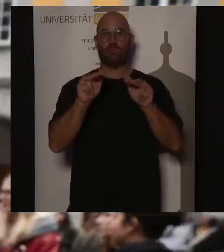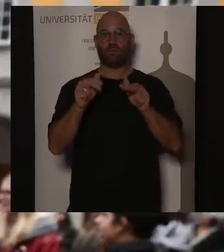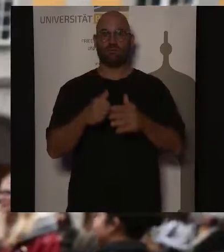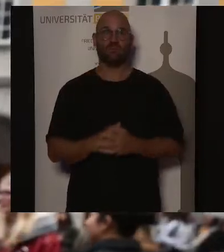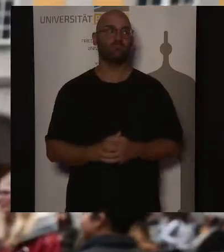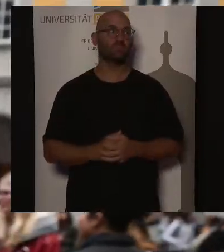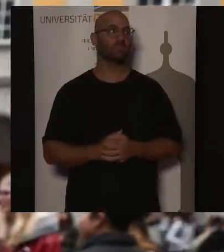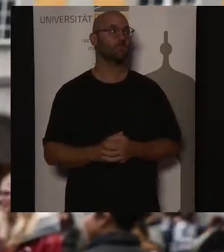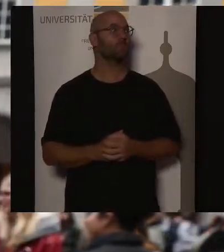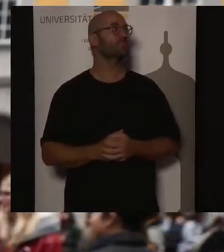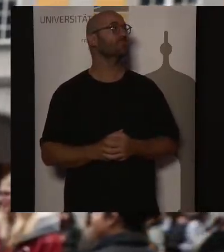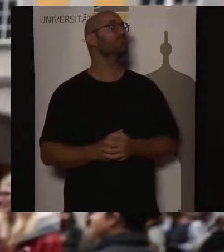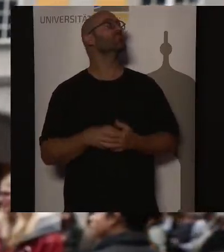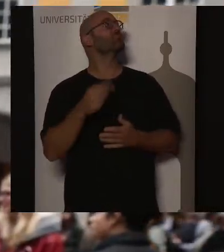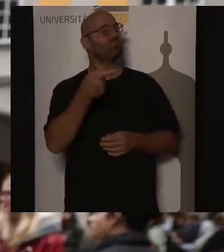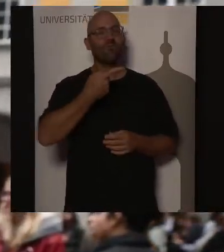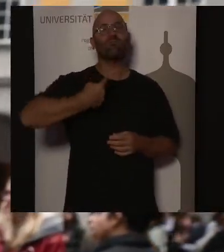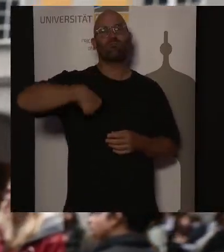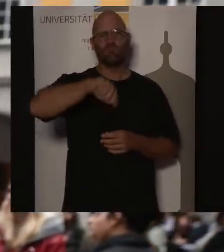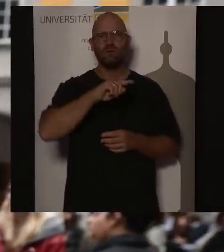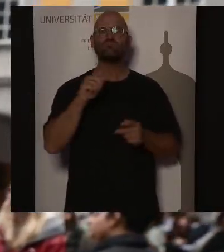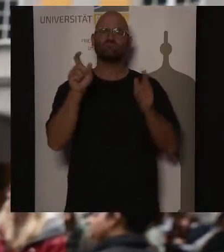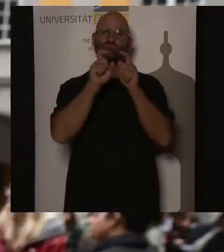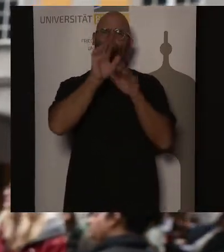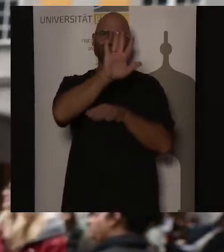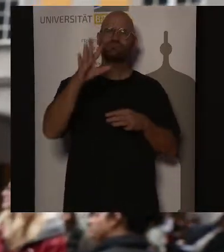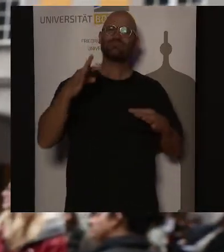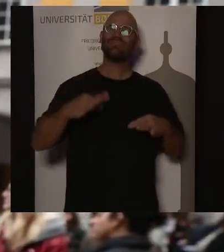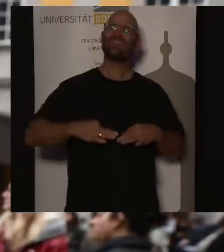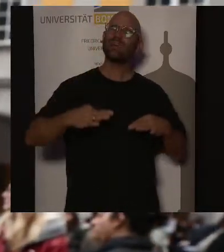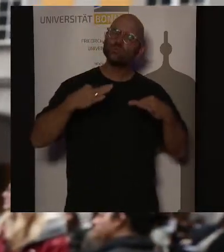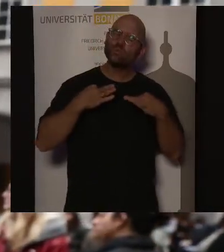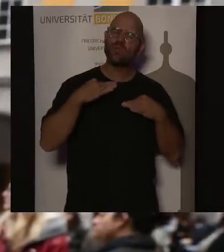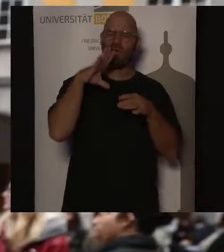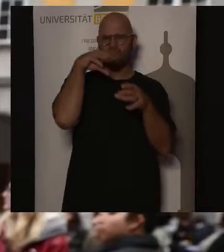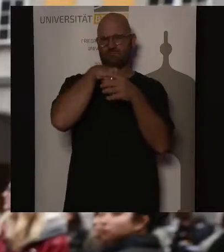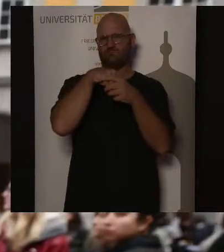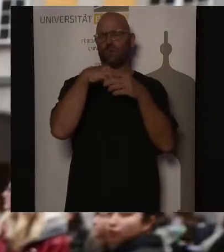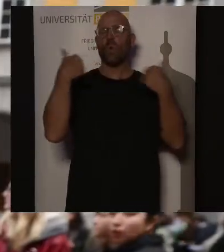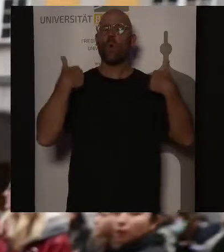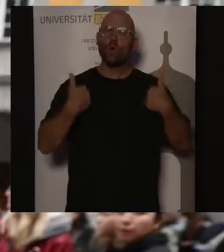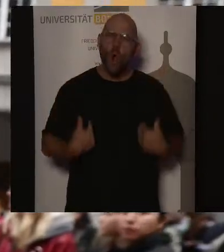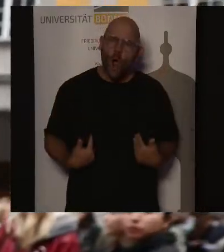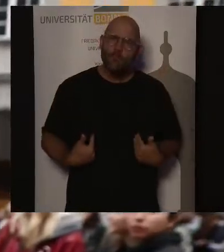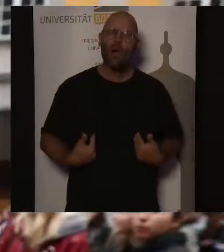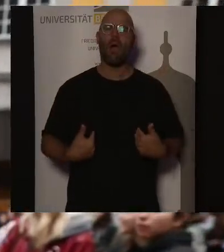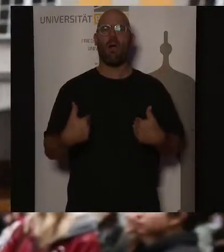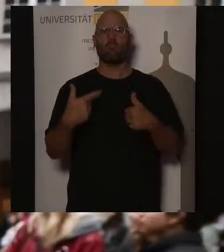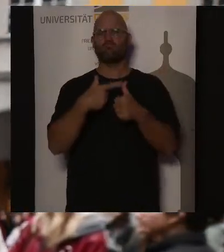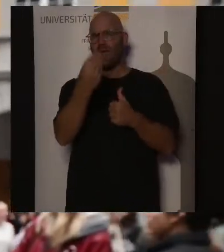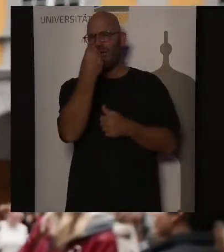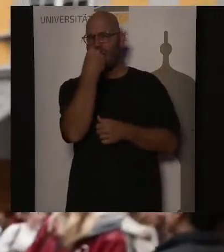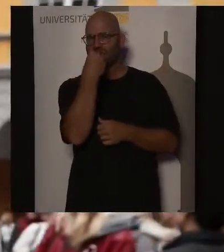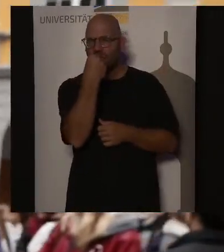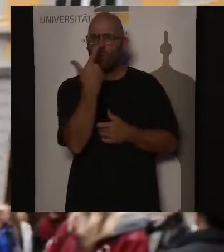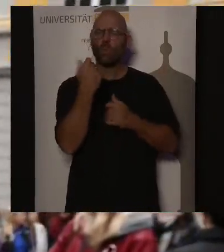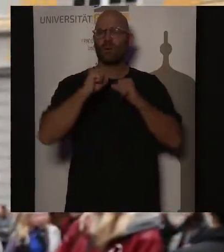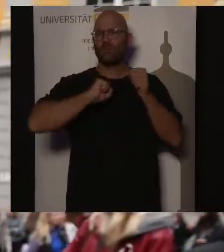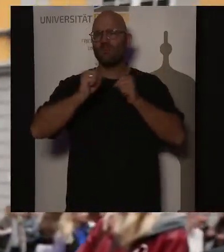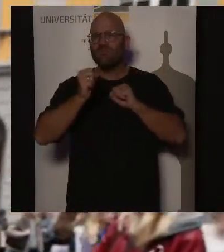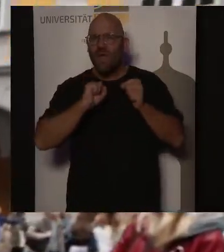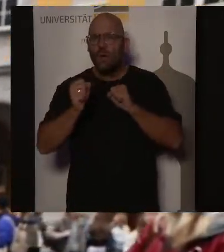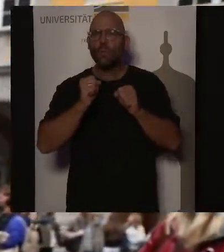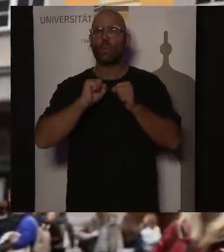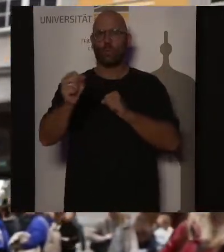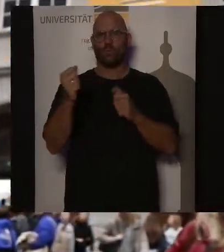management. We take care of various facets of your health. It's about physical health, so